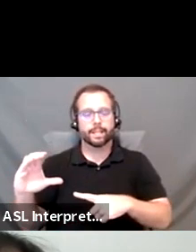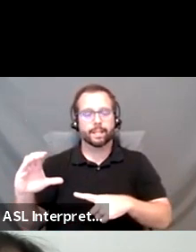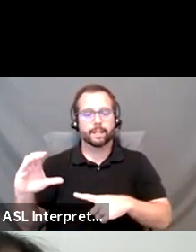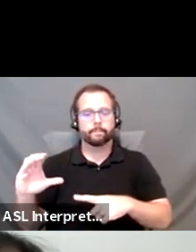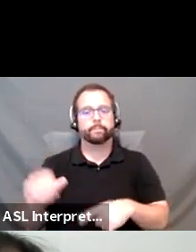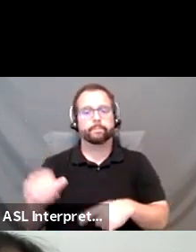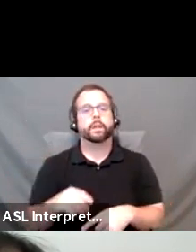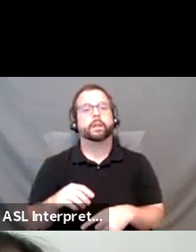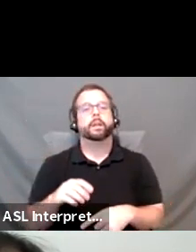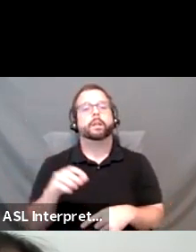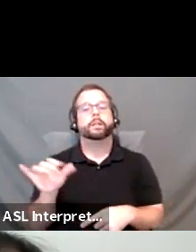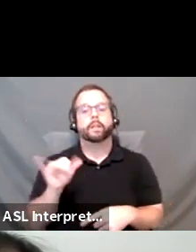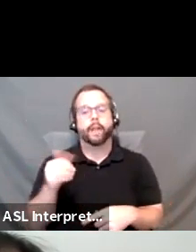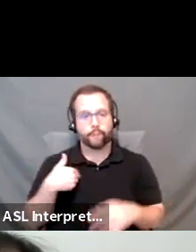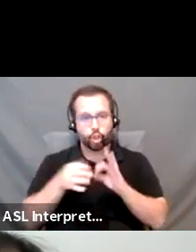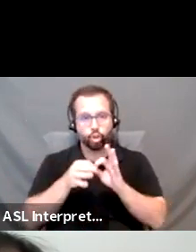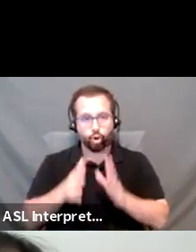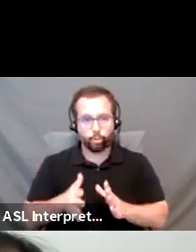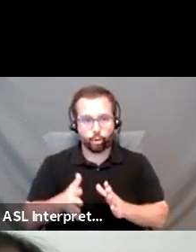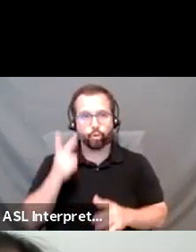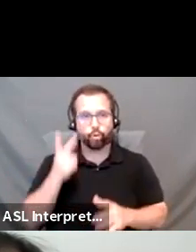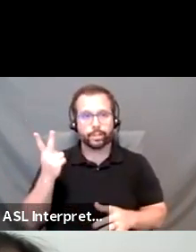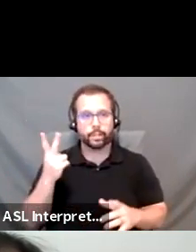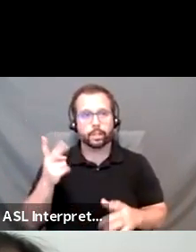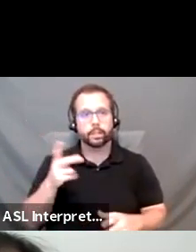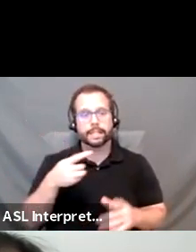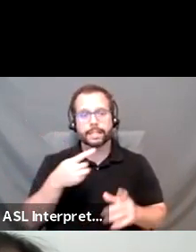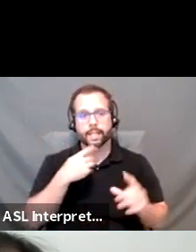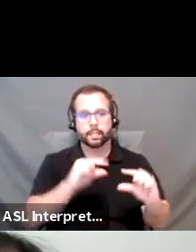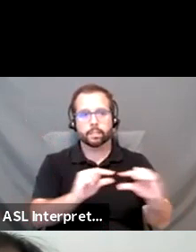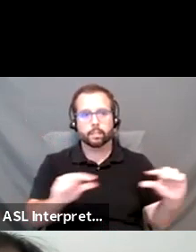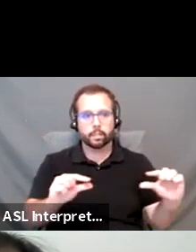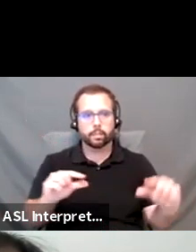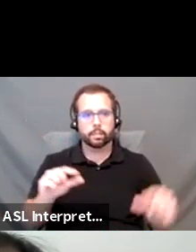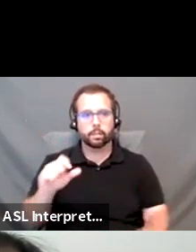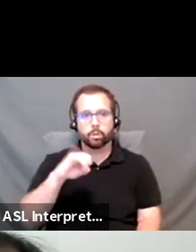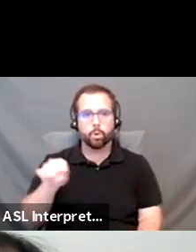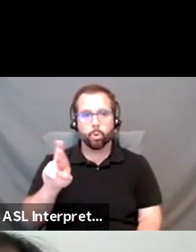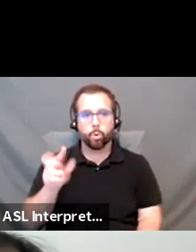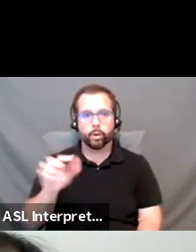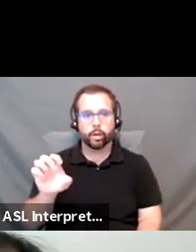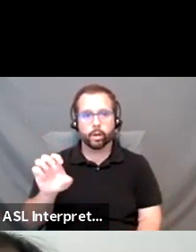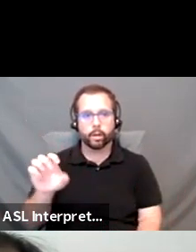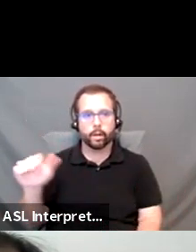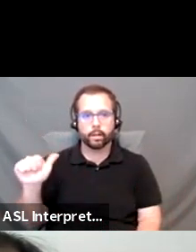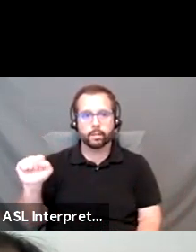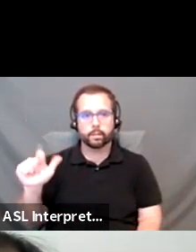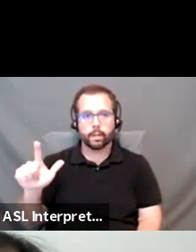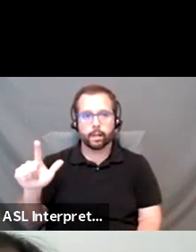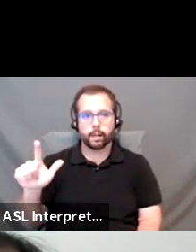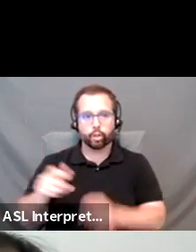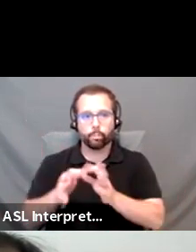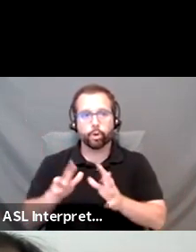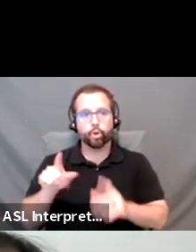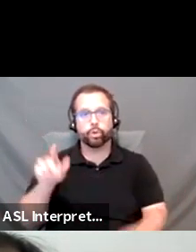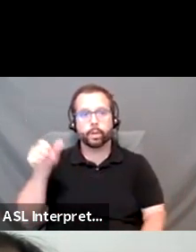says George ASL interpreter on his box, and you can make him larger by pinning him, and